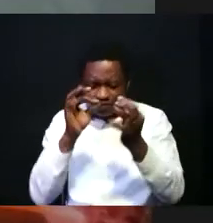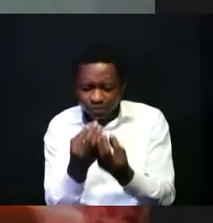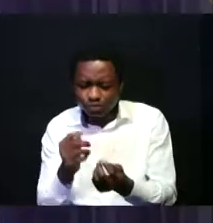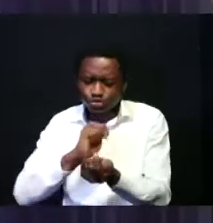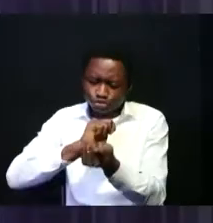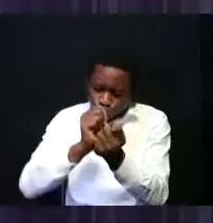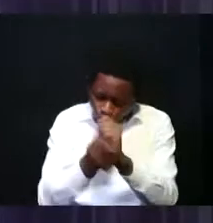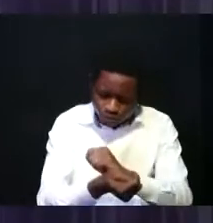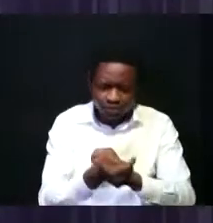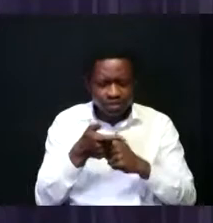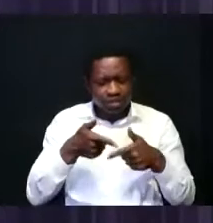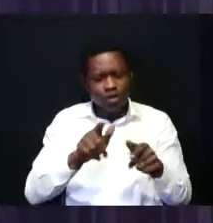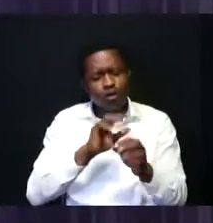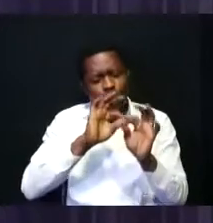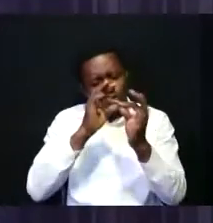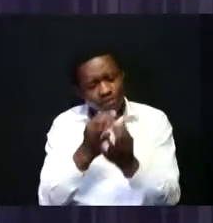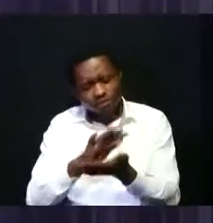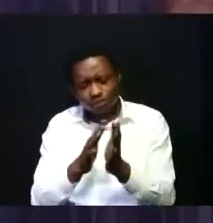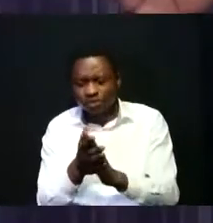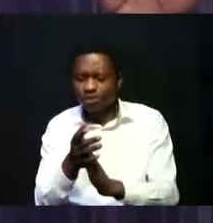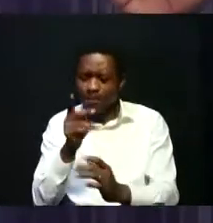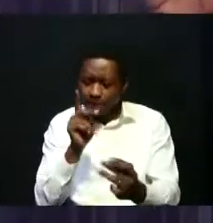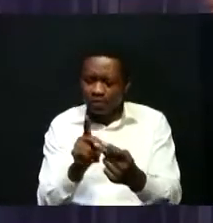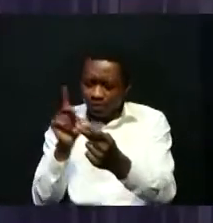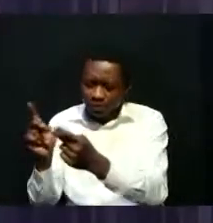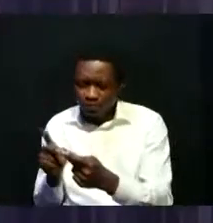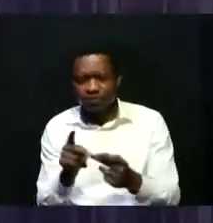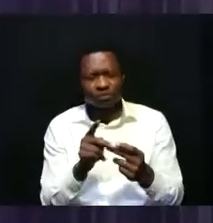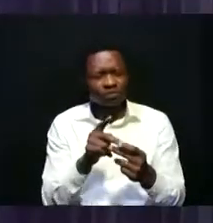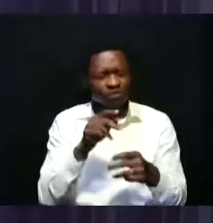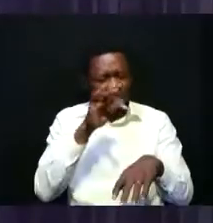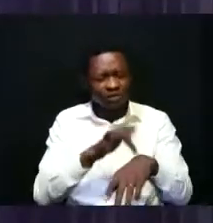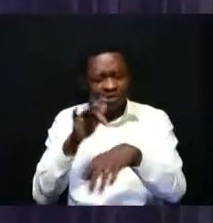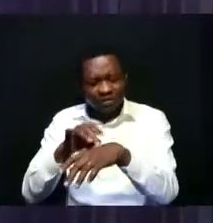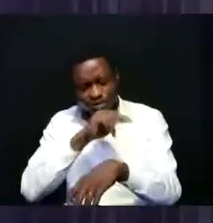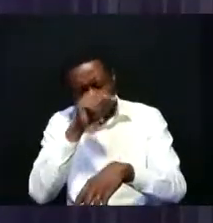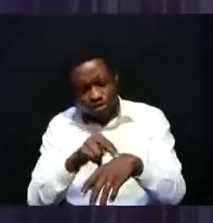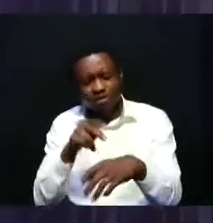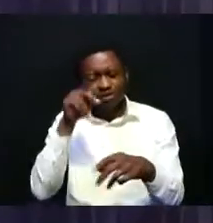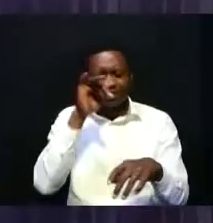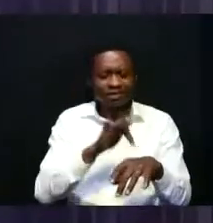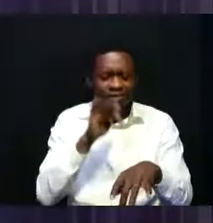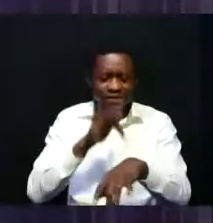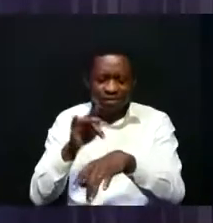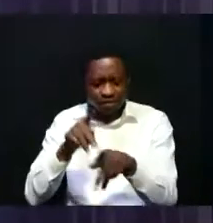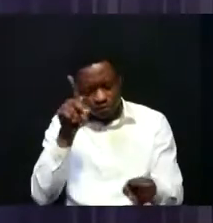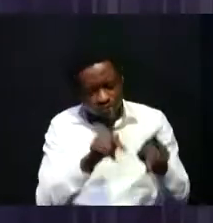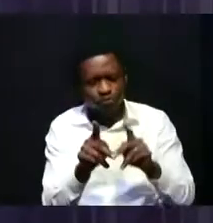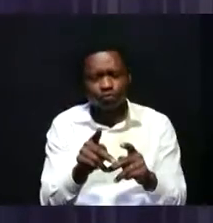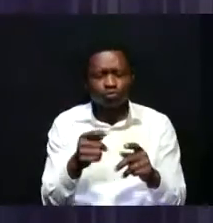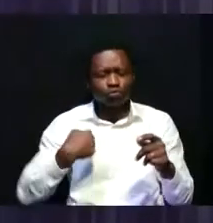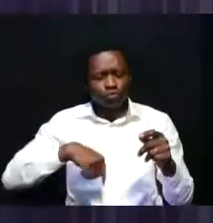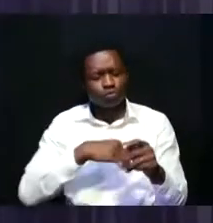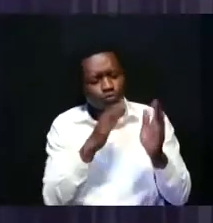every life and every home and every nation in the name of Jesus. We give you all the praise that you have taken over. We give you all the praise that you are